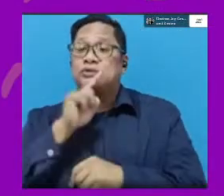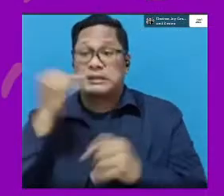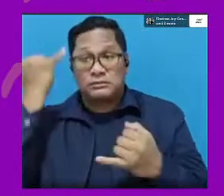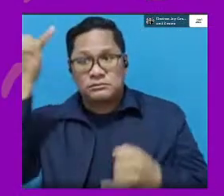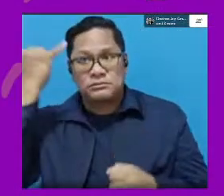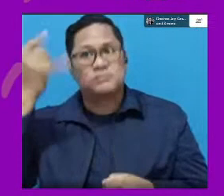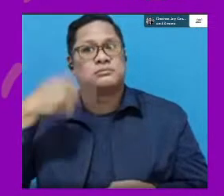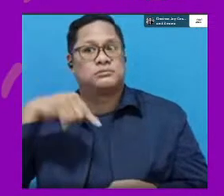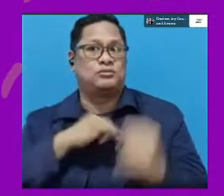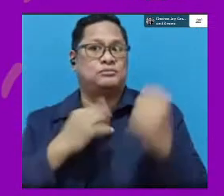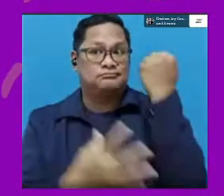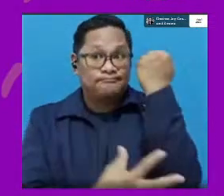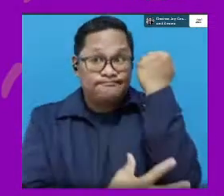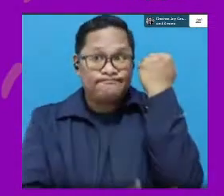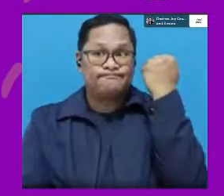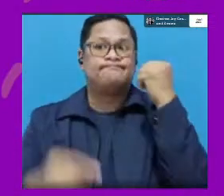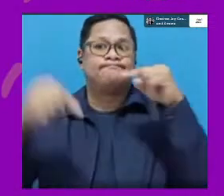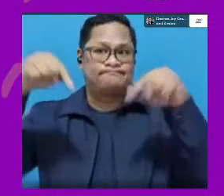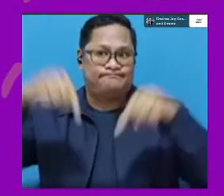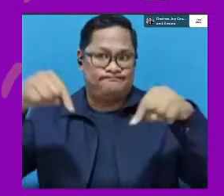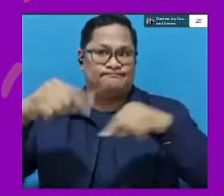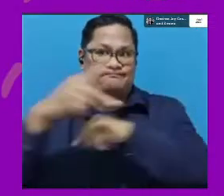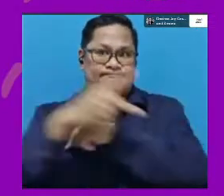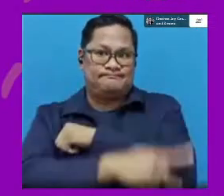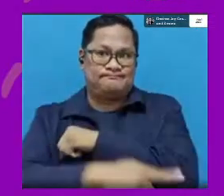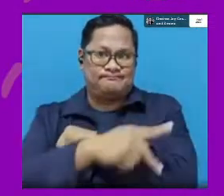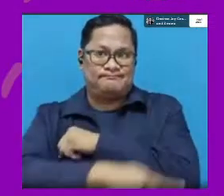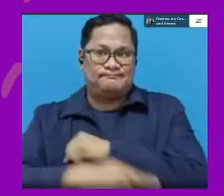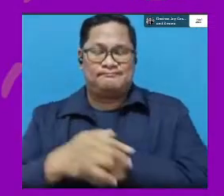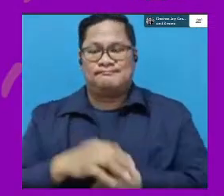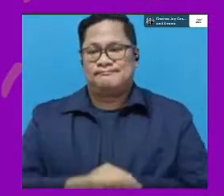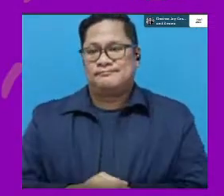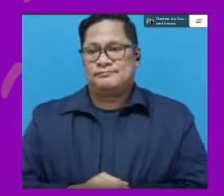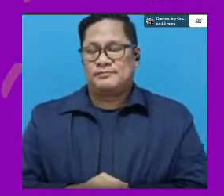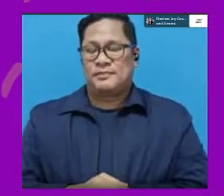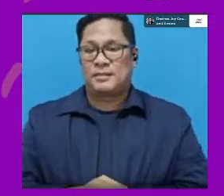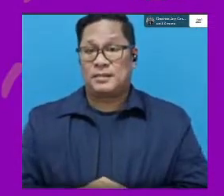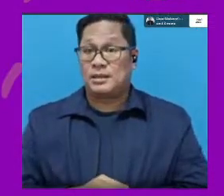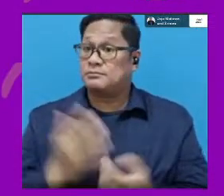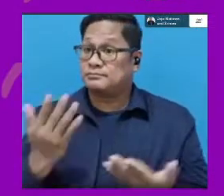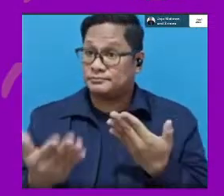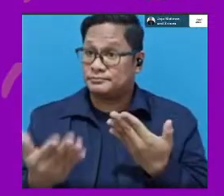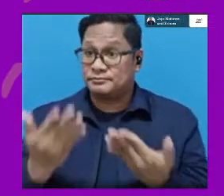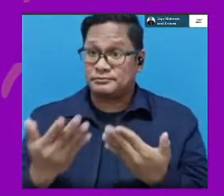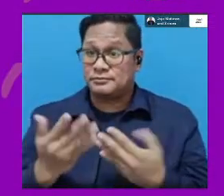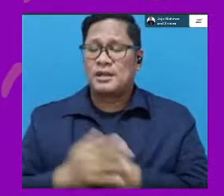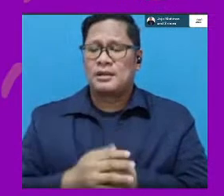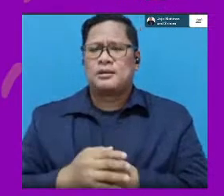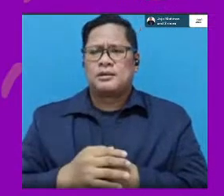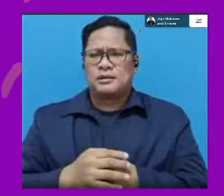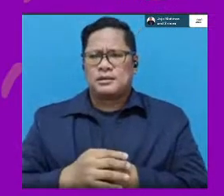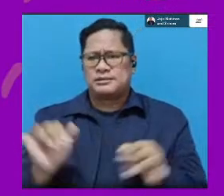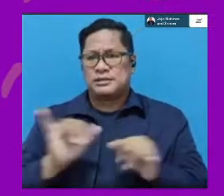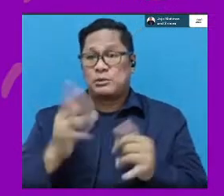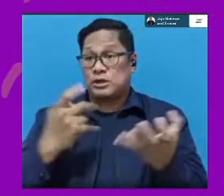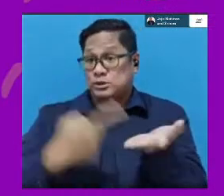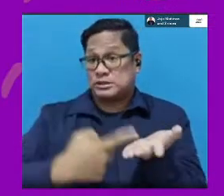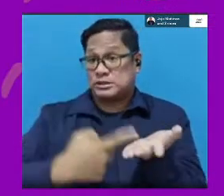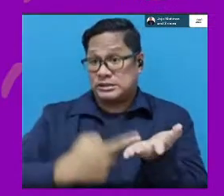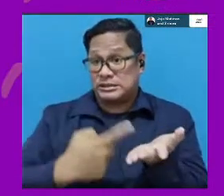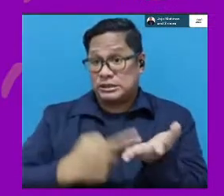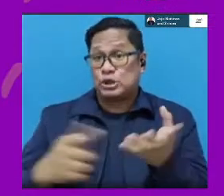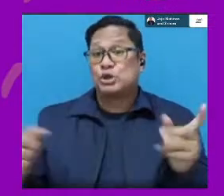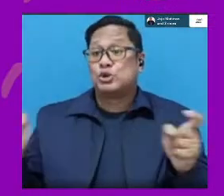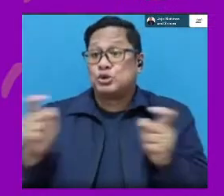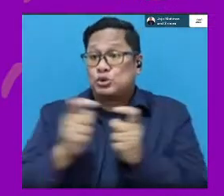our province. And perhaps also, I would like to discuss together with me